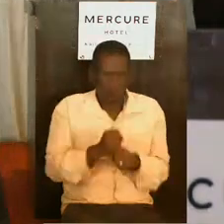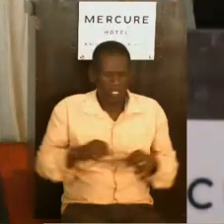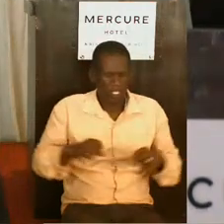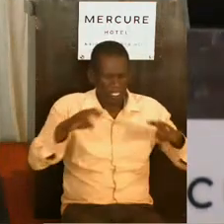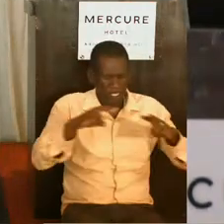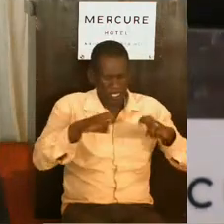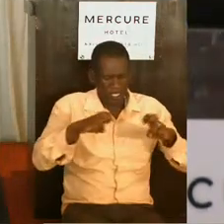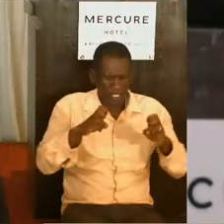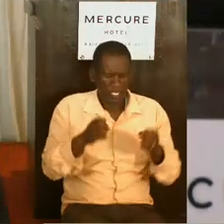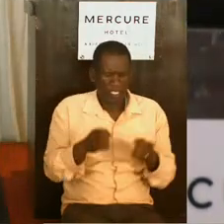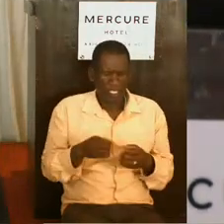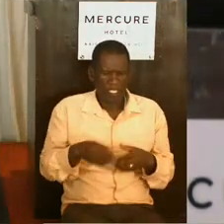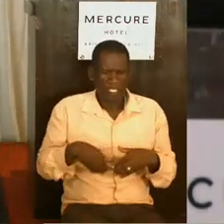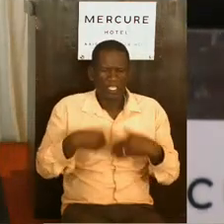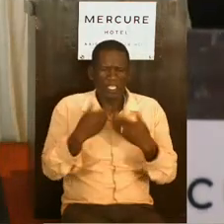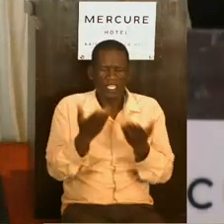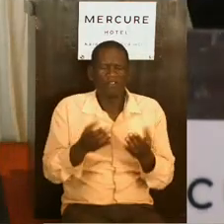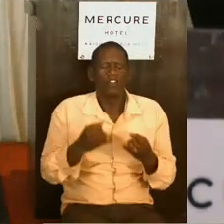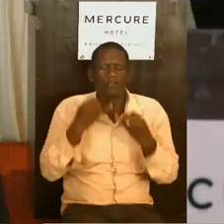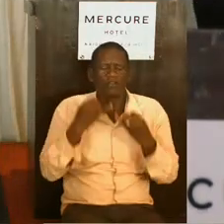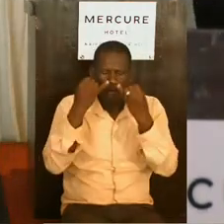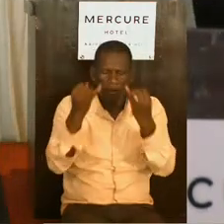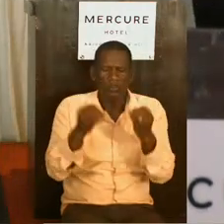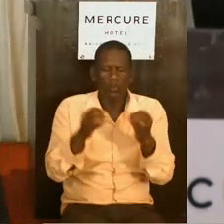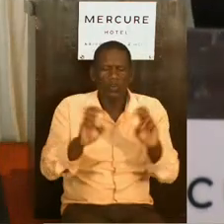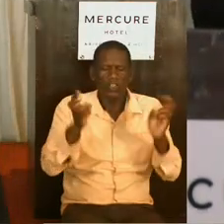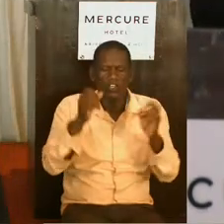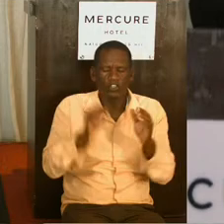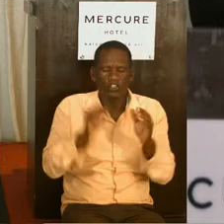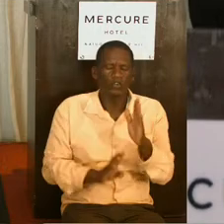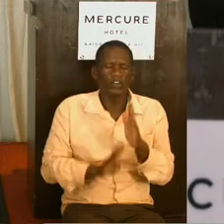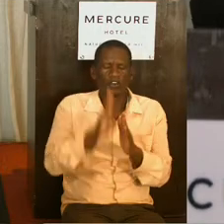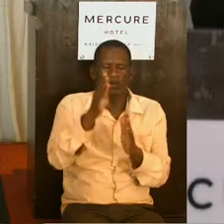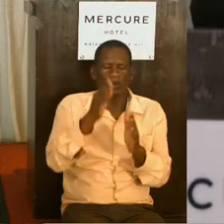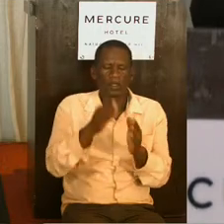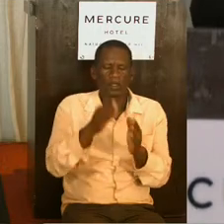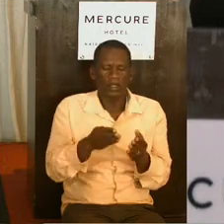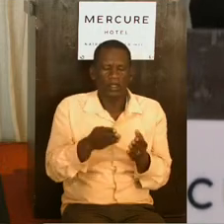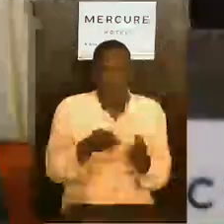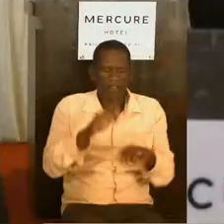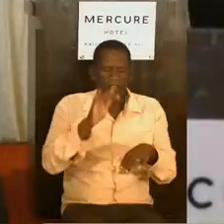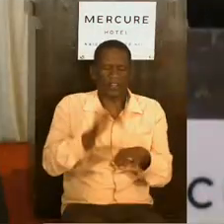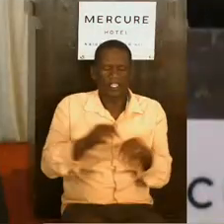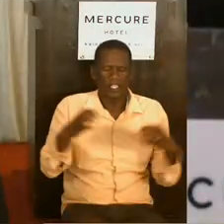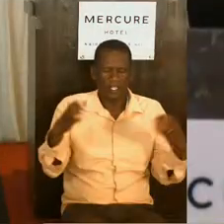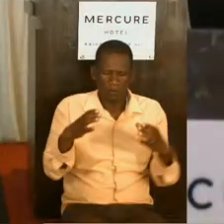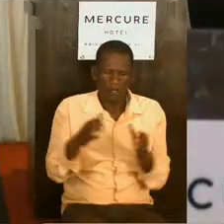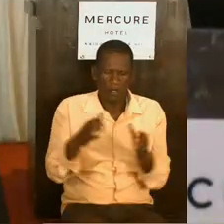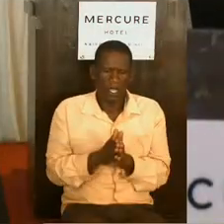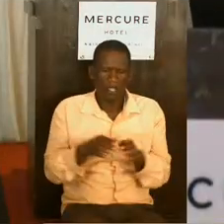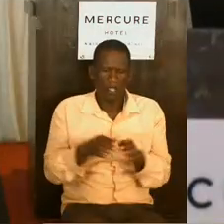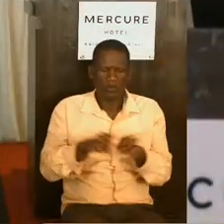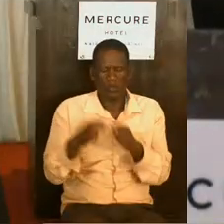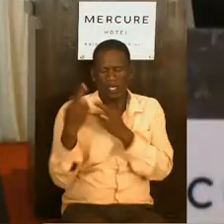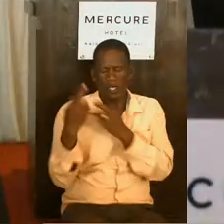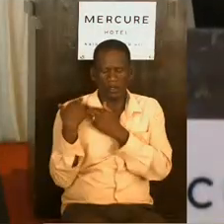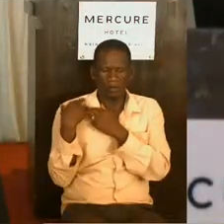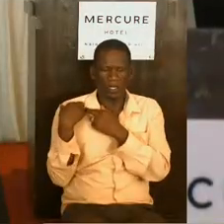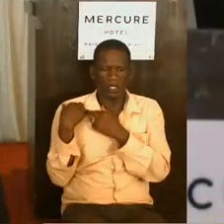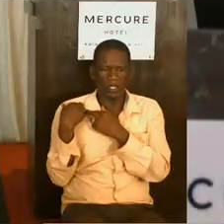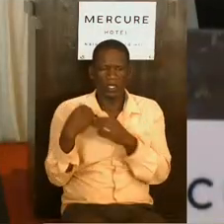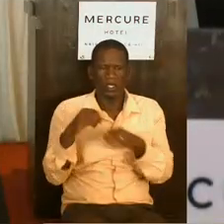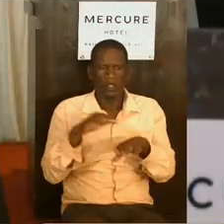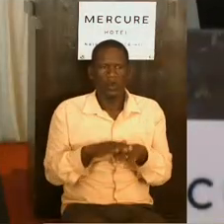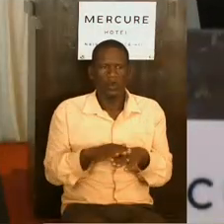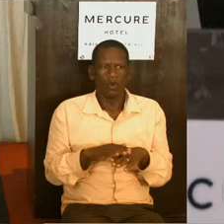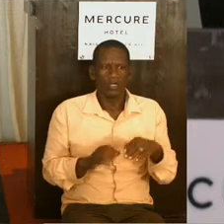and provision of reliable information on matters of development affecting communities accountability on